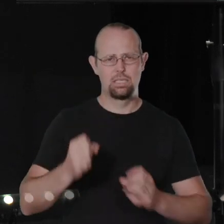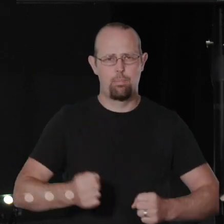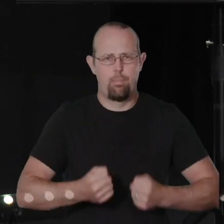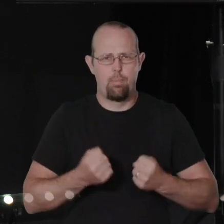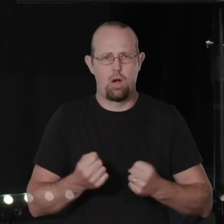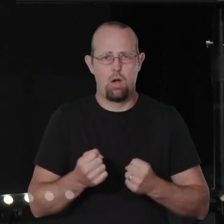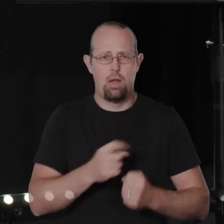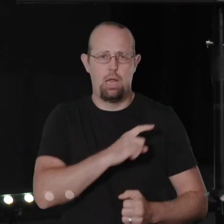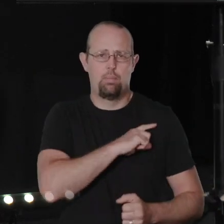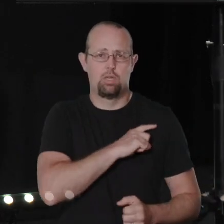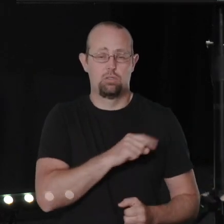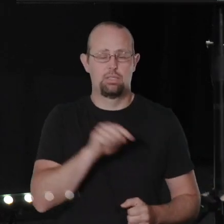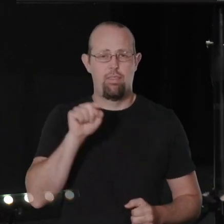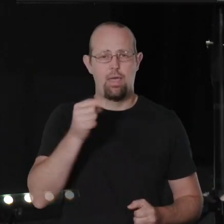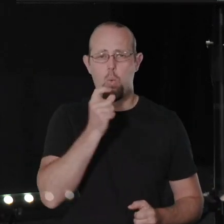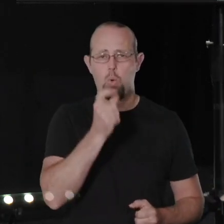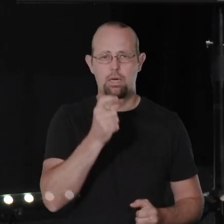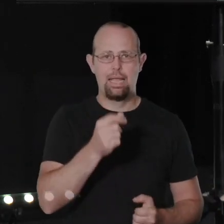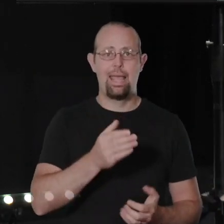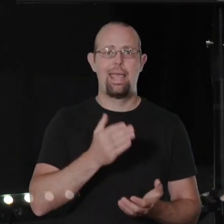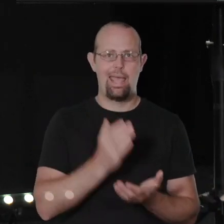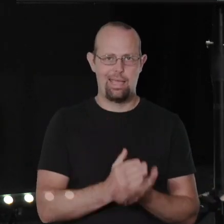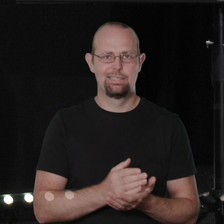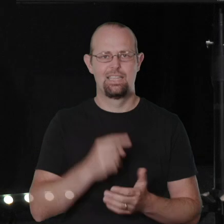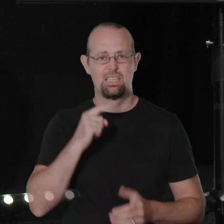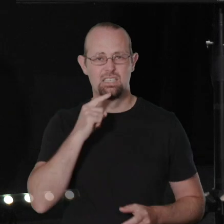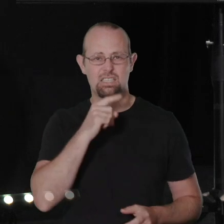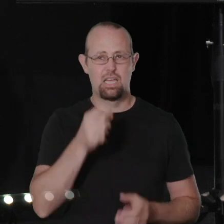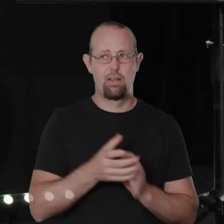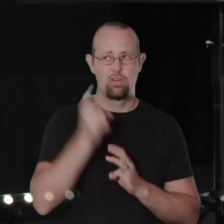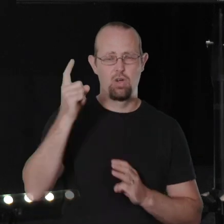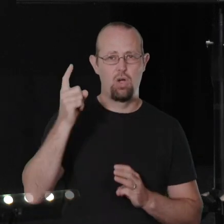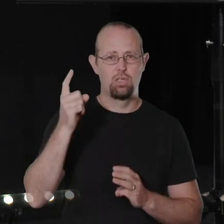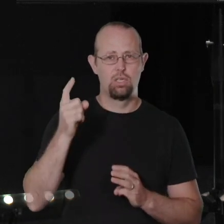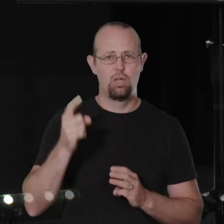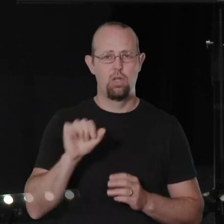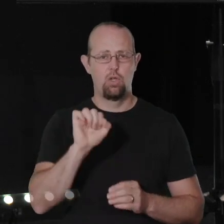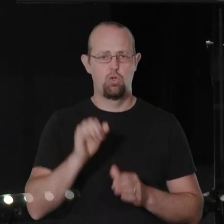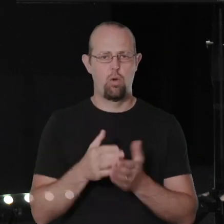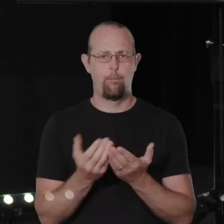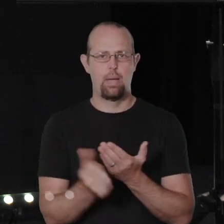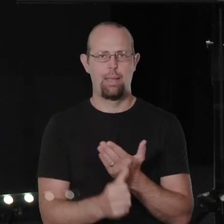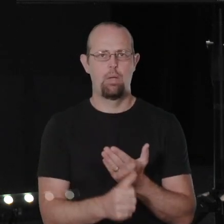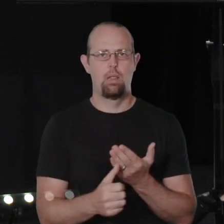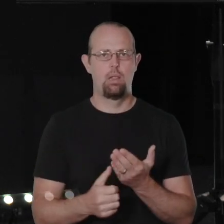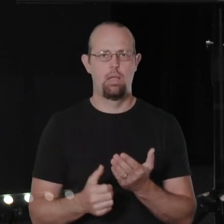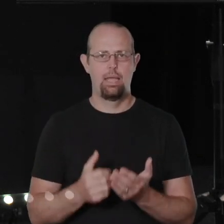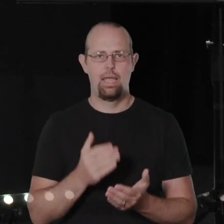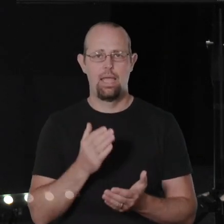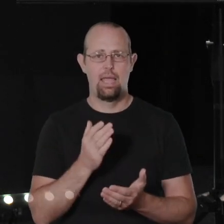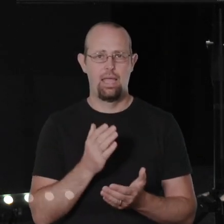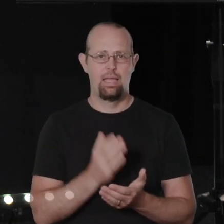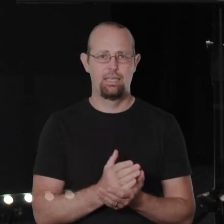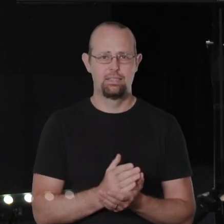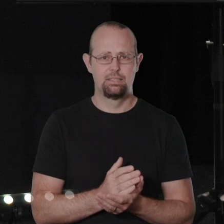Son of God. Your Bible is the very Word of God, and Jesus Christ is